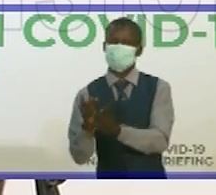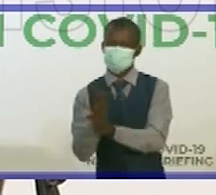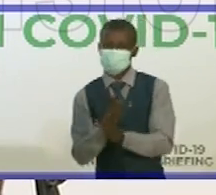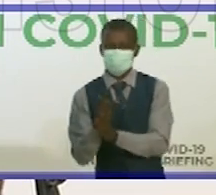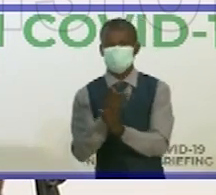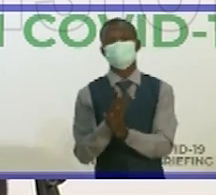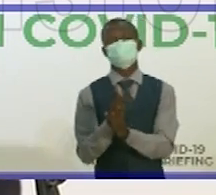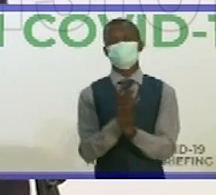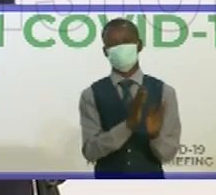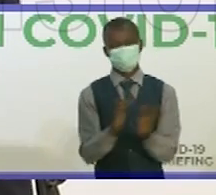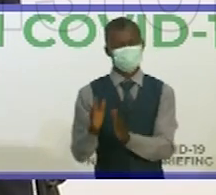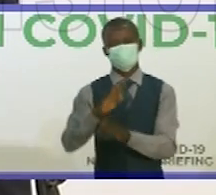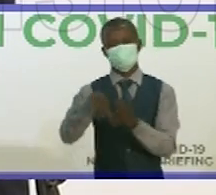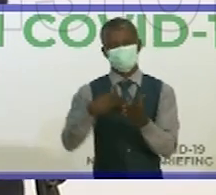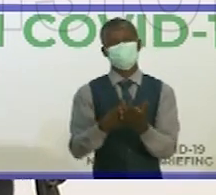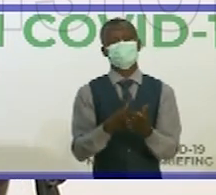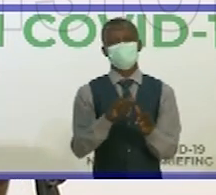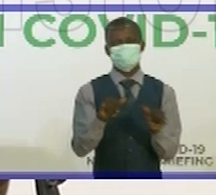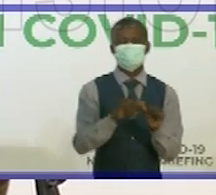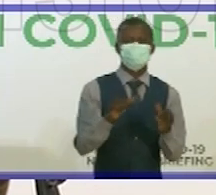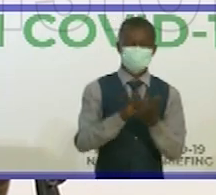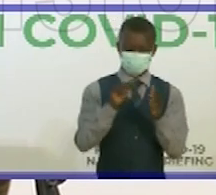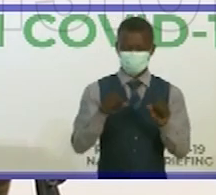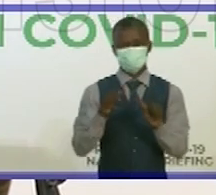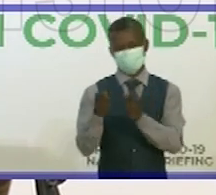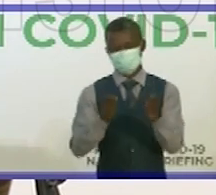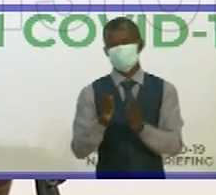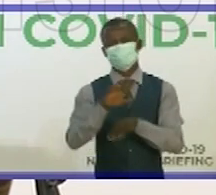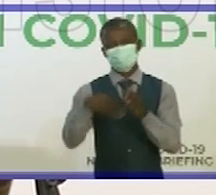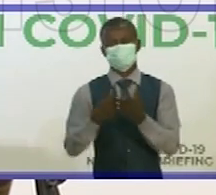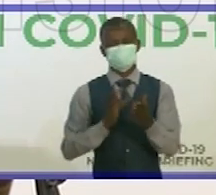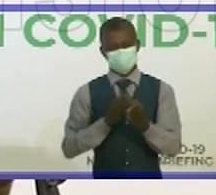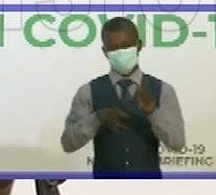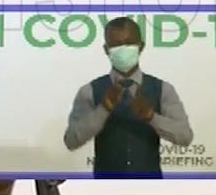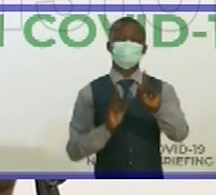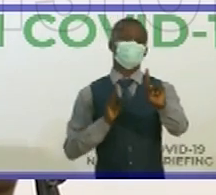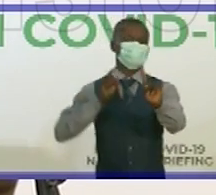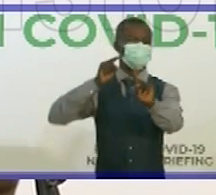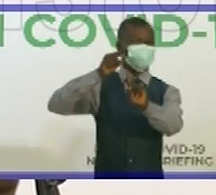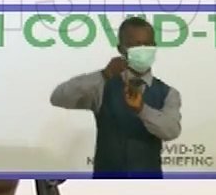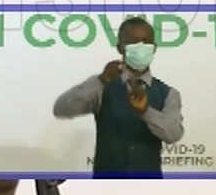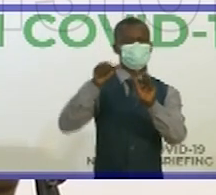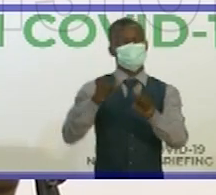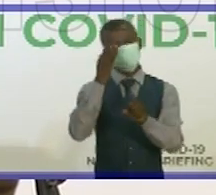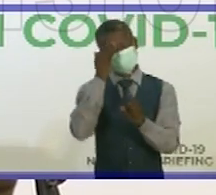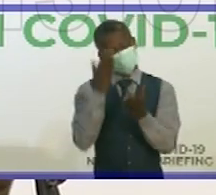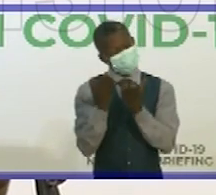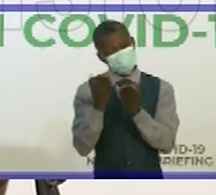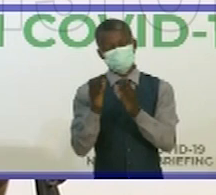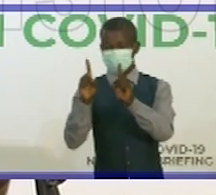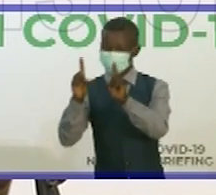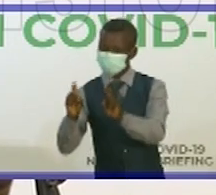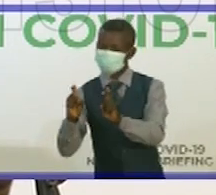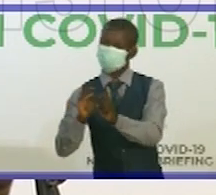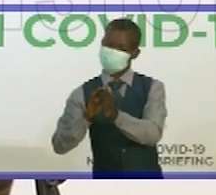measures with which we can manage our patients safely until we can determine whether they have COVID-19 or